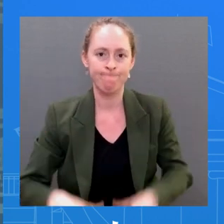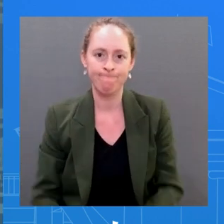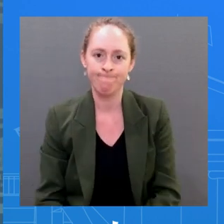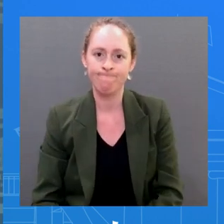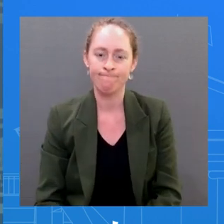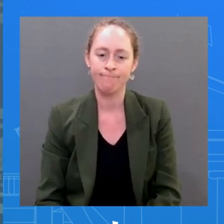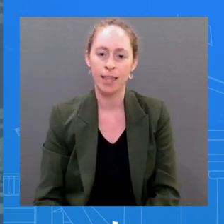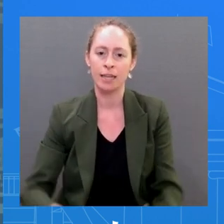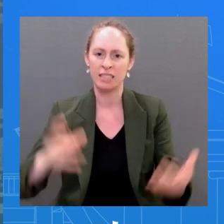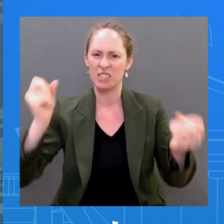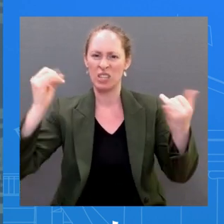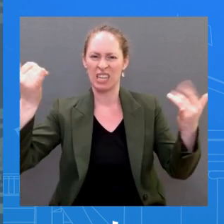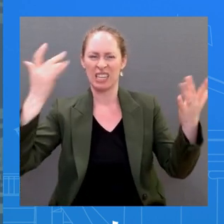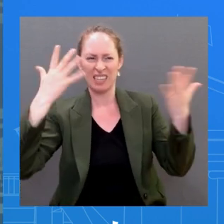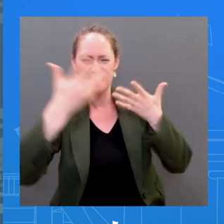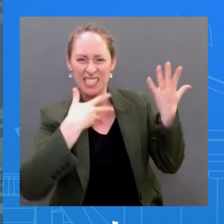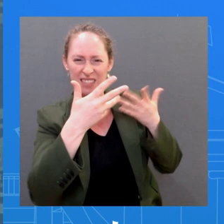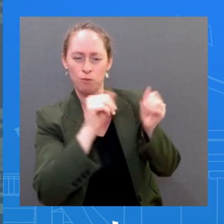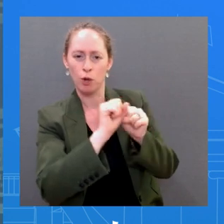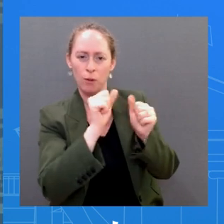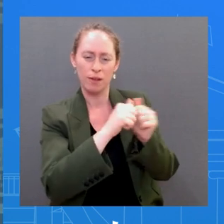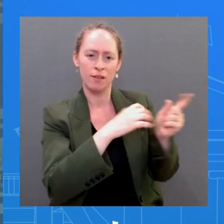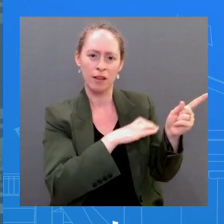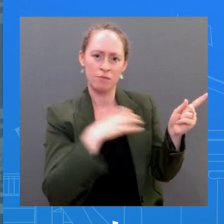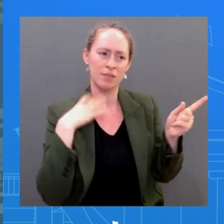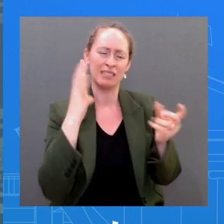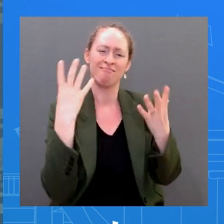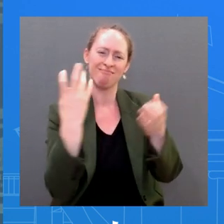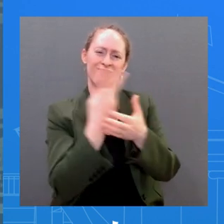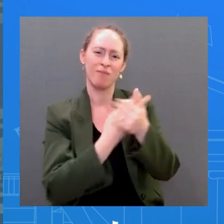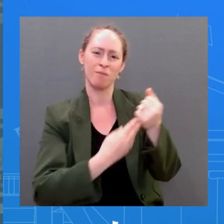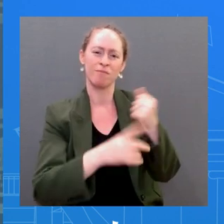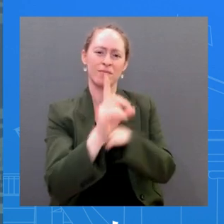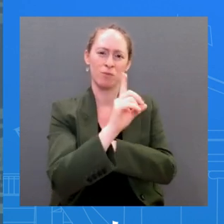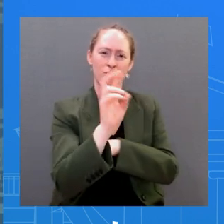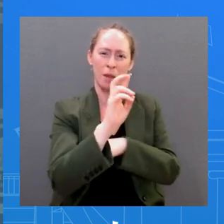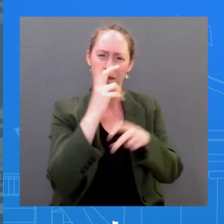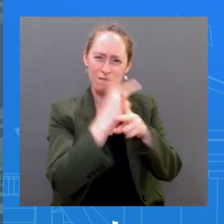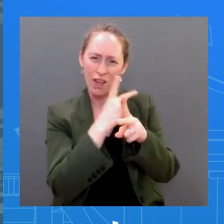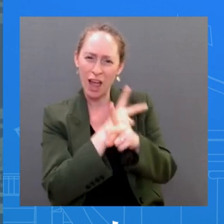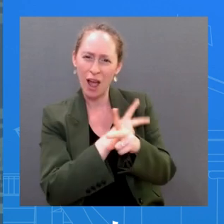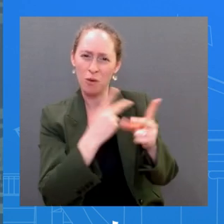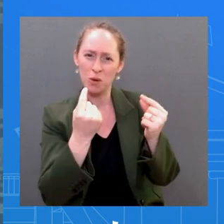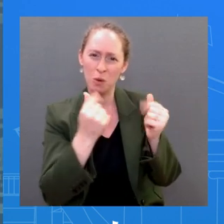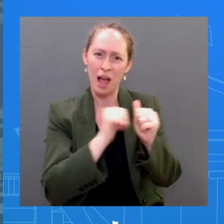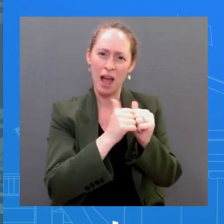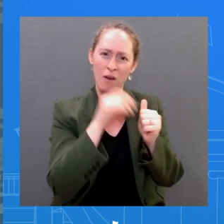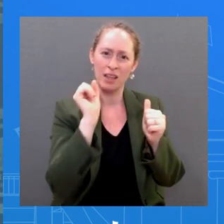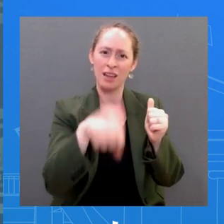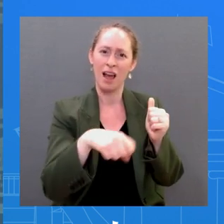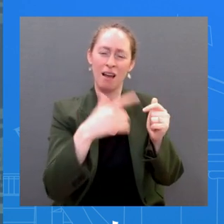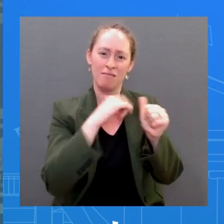a bipartisan basis to drive a path forward on COVID funding, and the president is